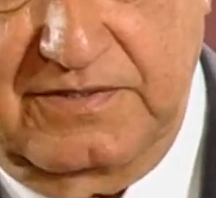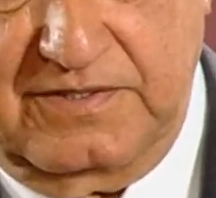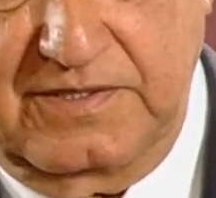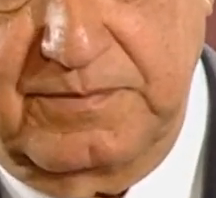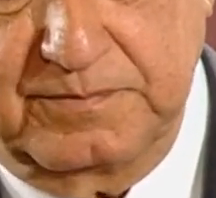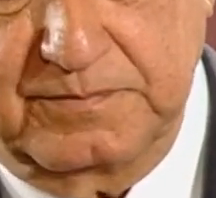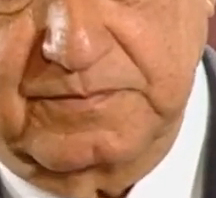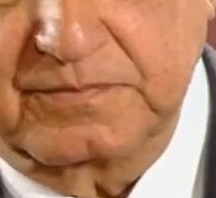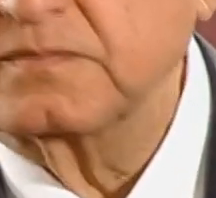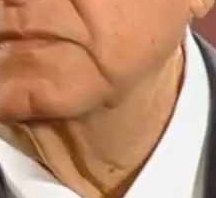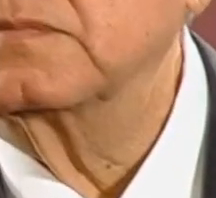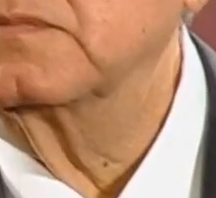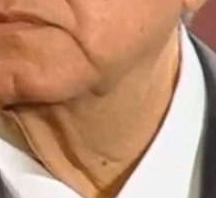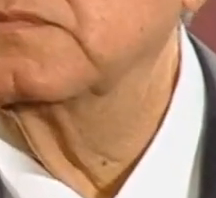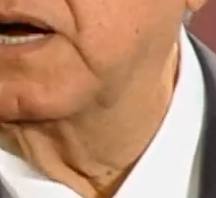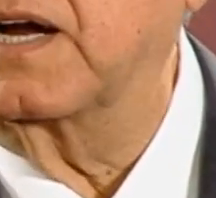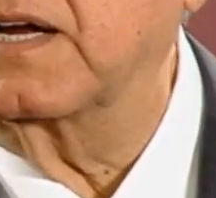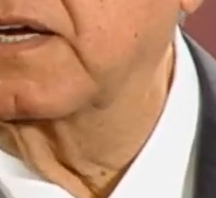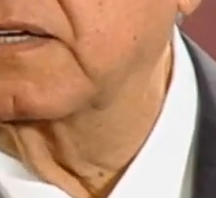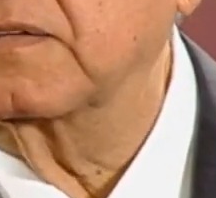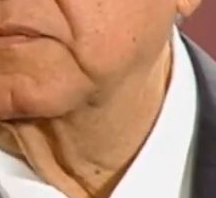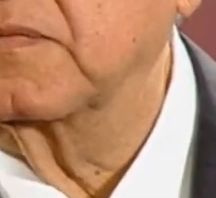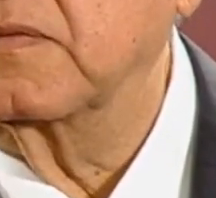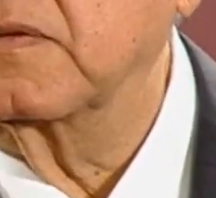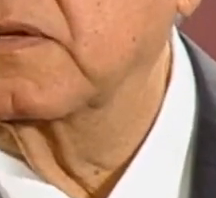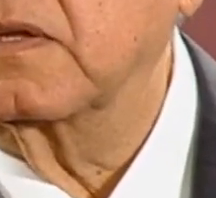extended the times.